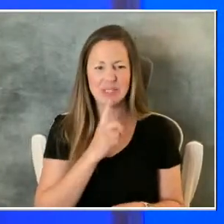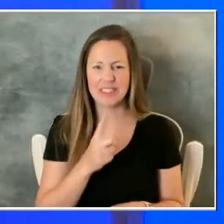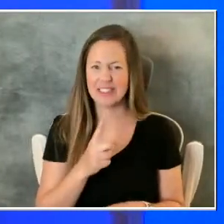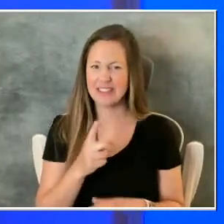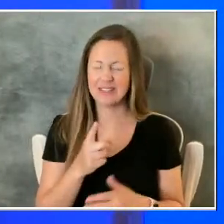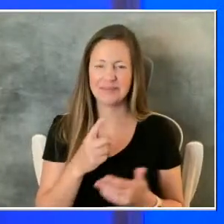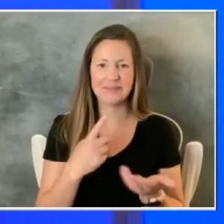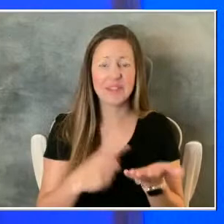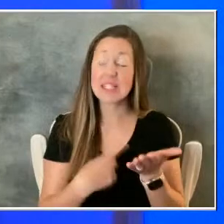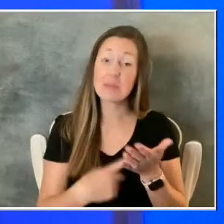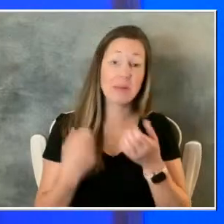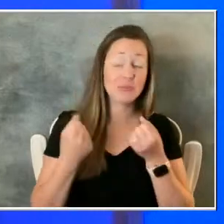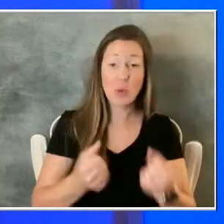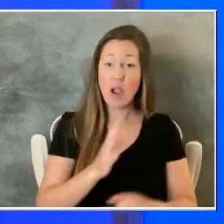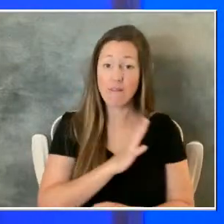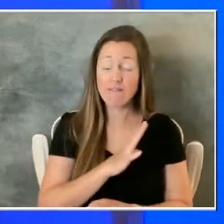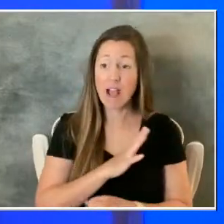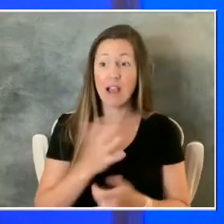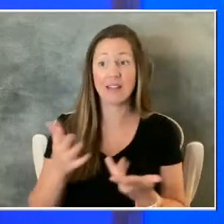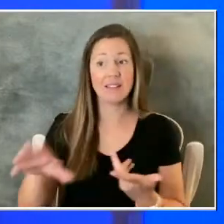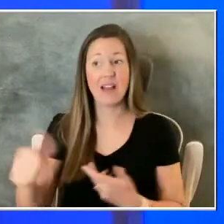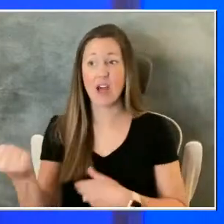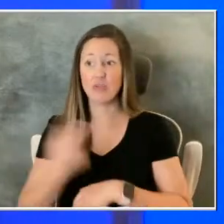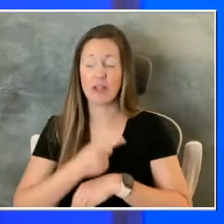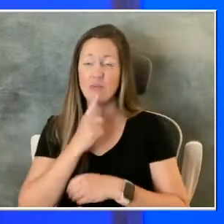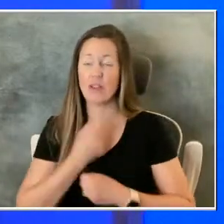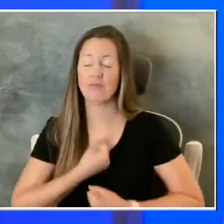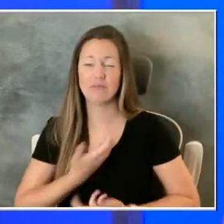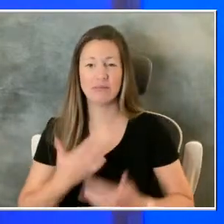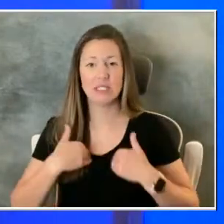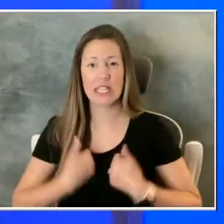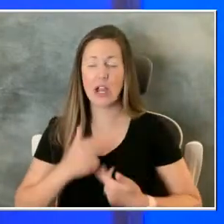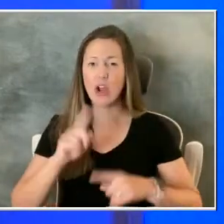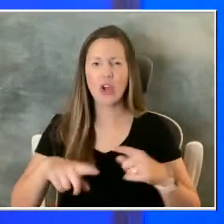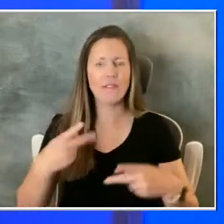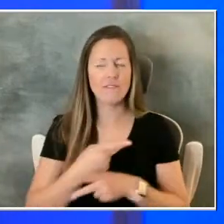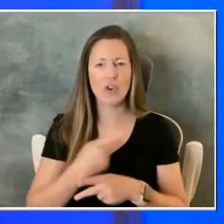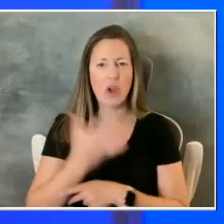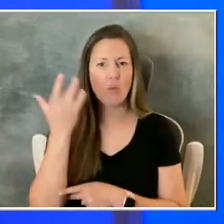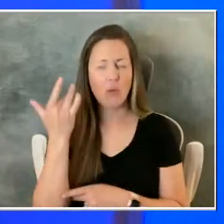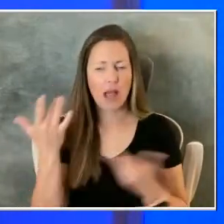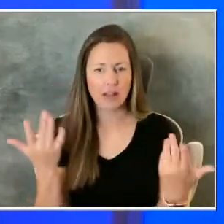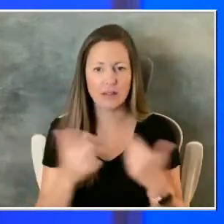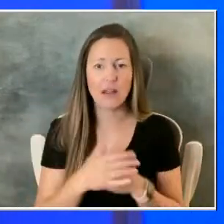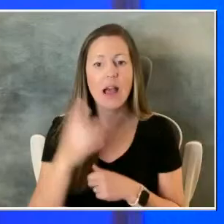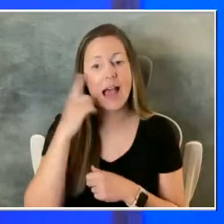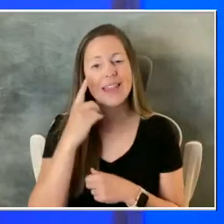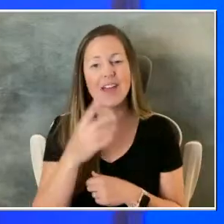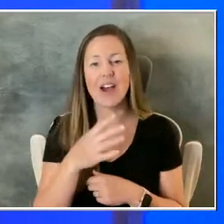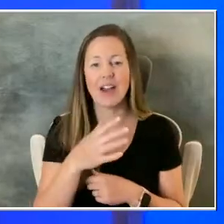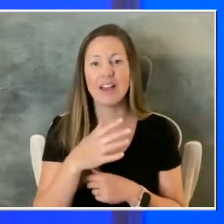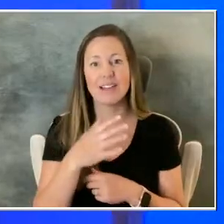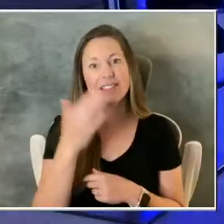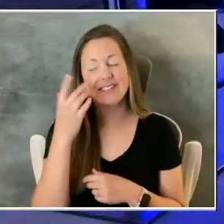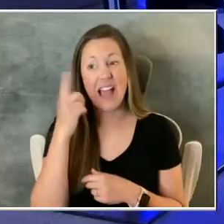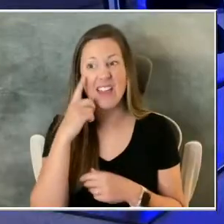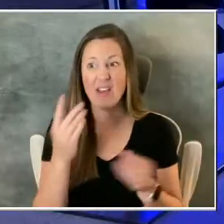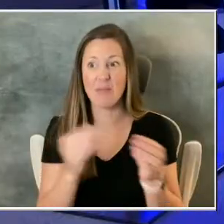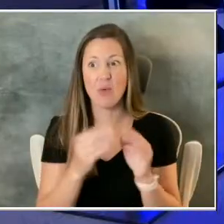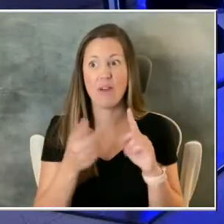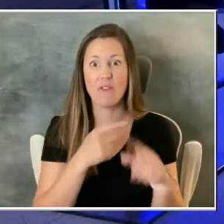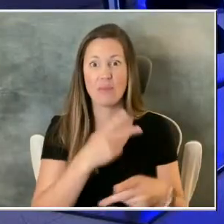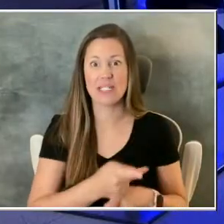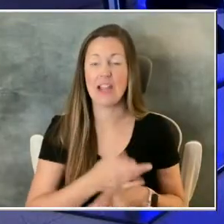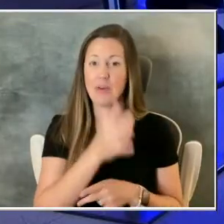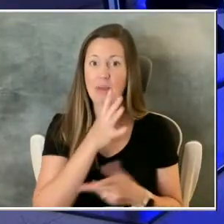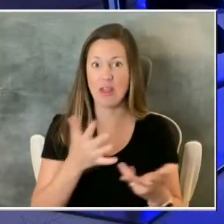good, other days I was very tired, and I just couldn't figure out why, other than I thought it was my mother taking care of my mother. You know? Let's be honest. I mean, how